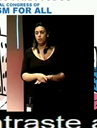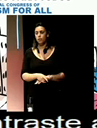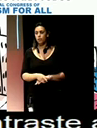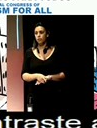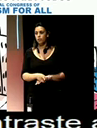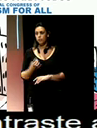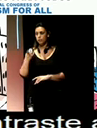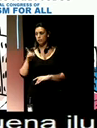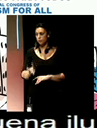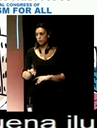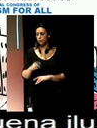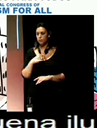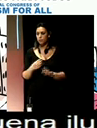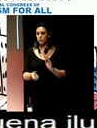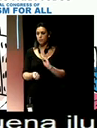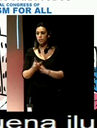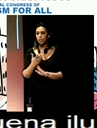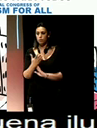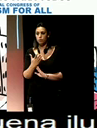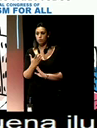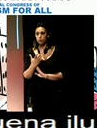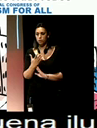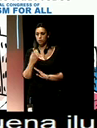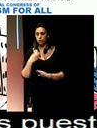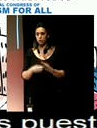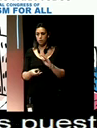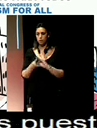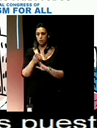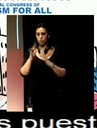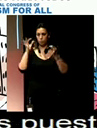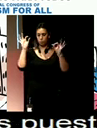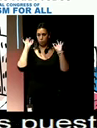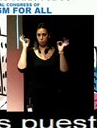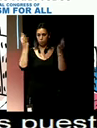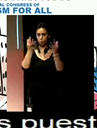lighting. We use magnetic loops